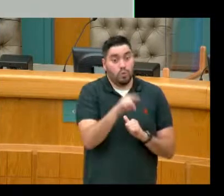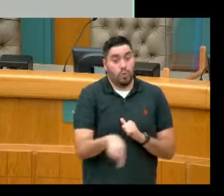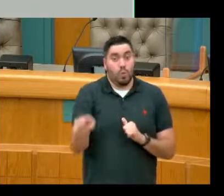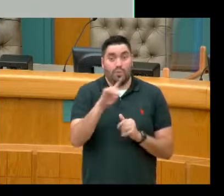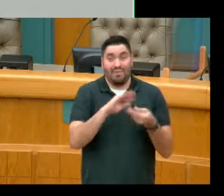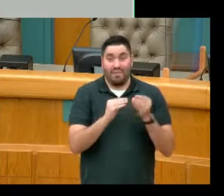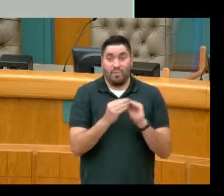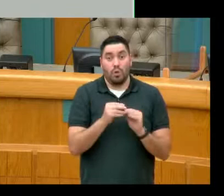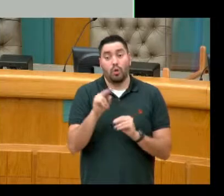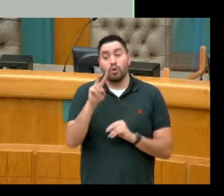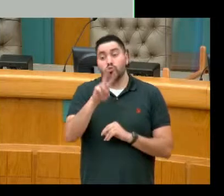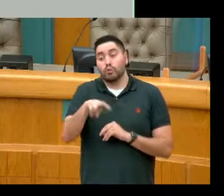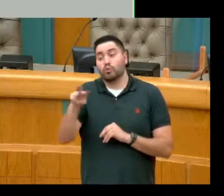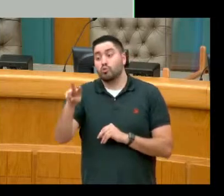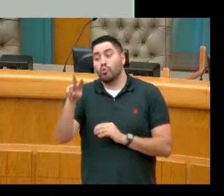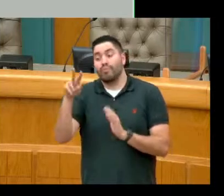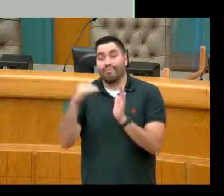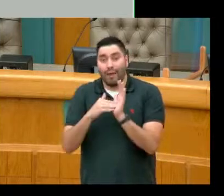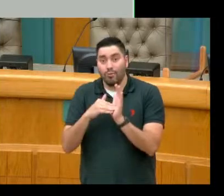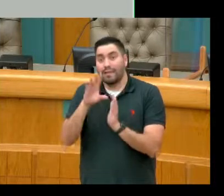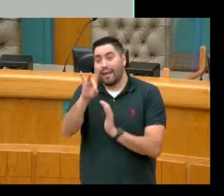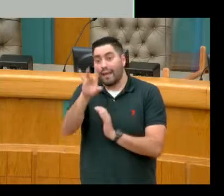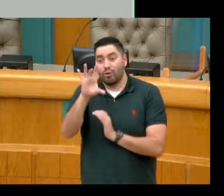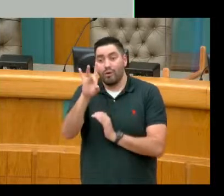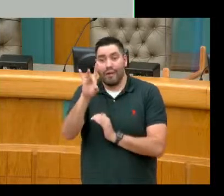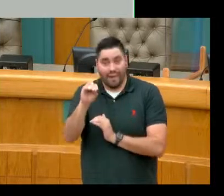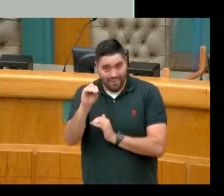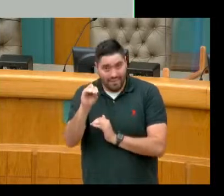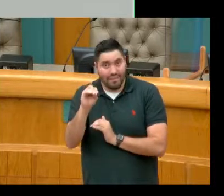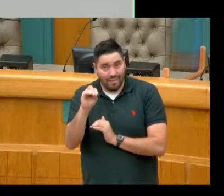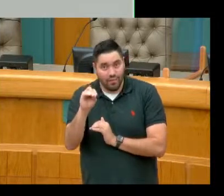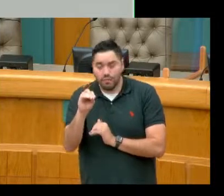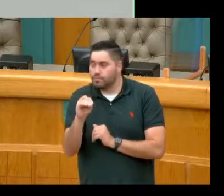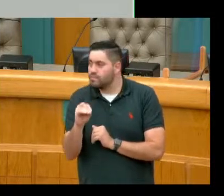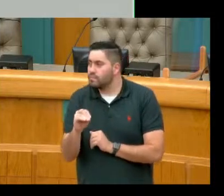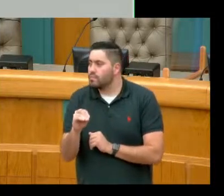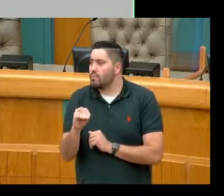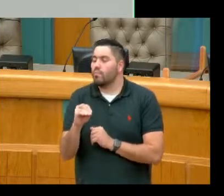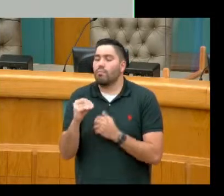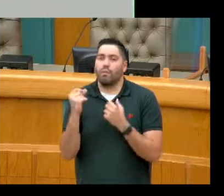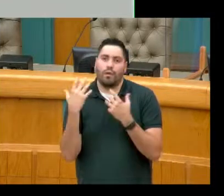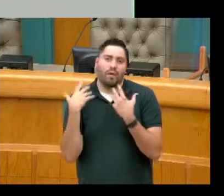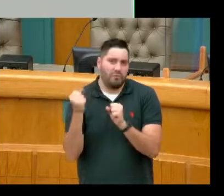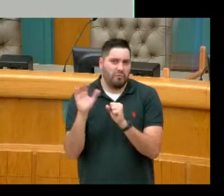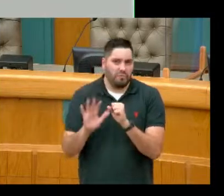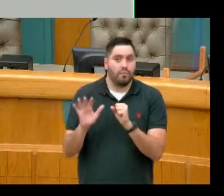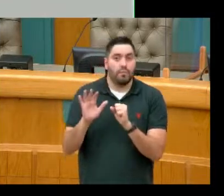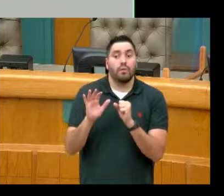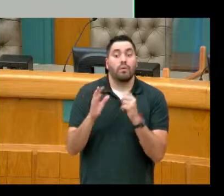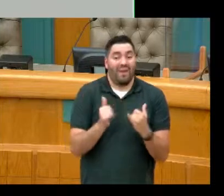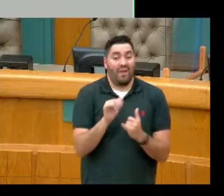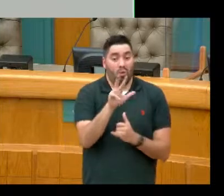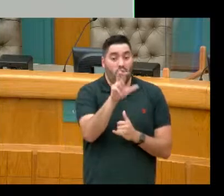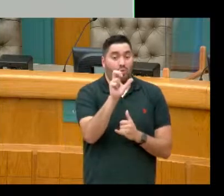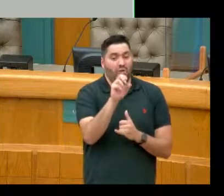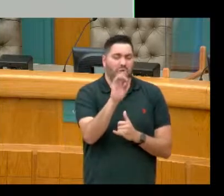is reporting for all the counties, and for us to compare our numbers locally to other counties and public health districts across